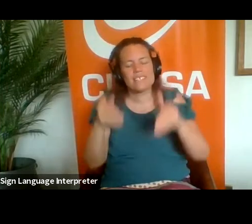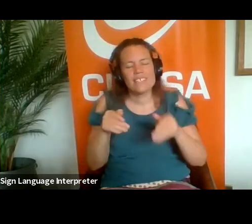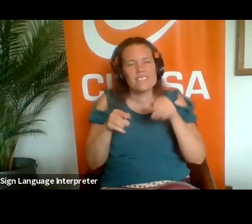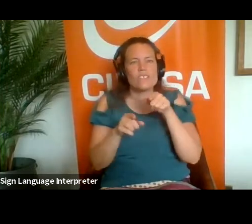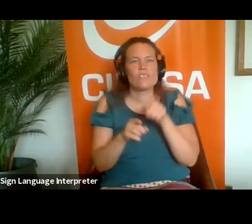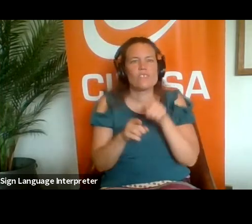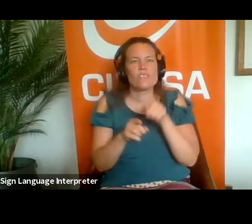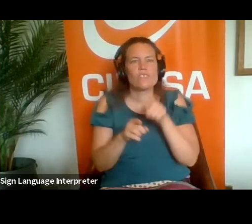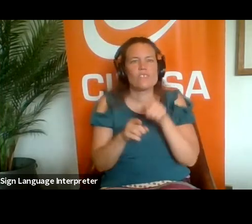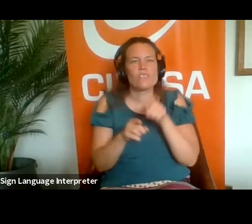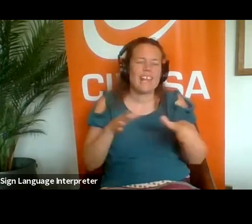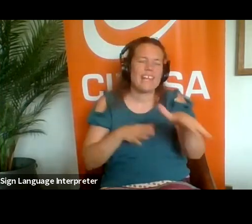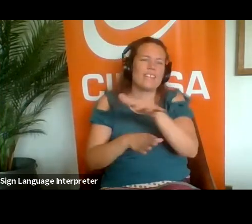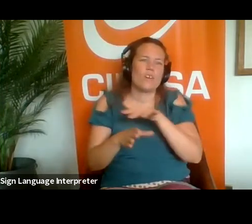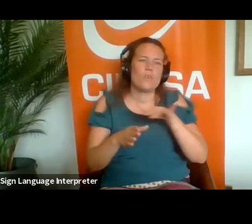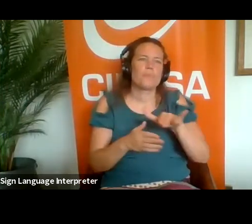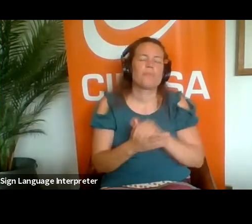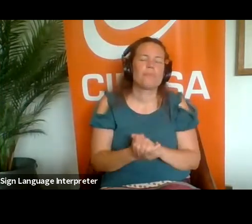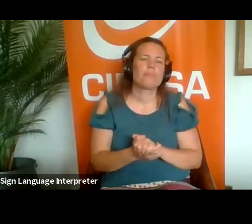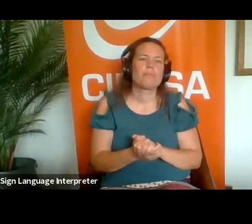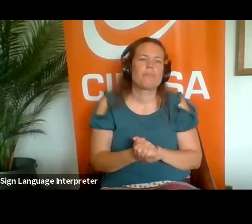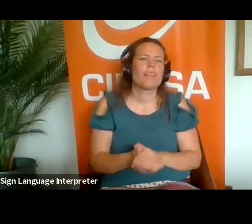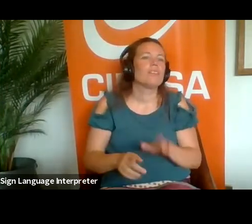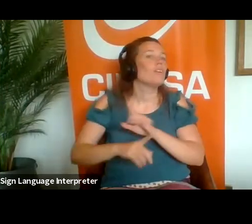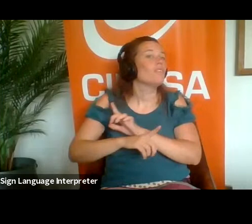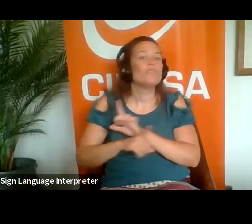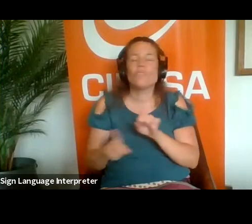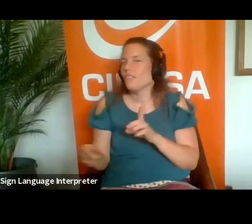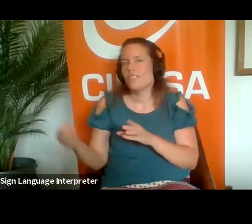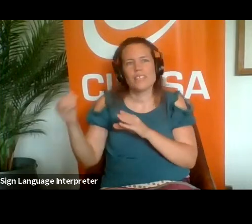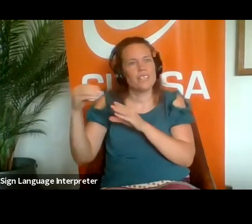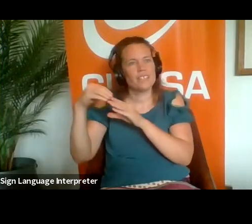okay? And doesn't include,